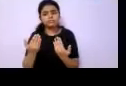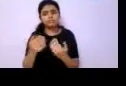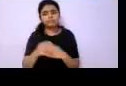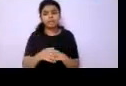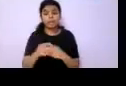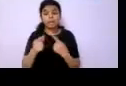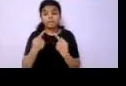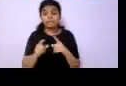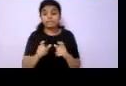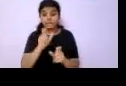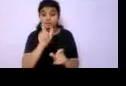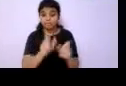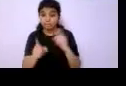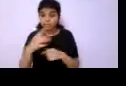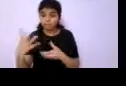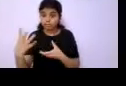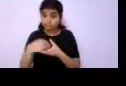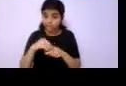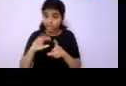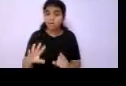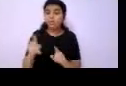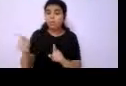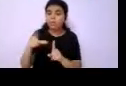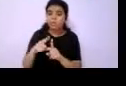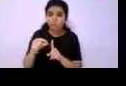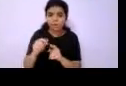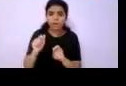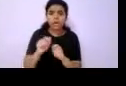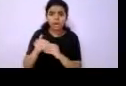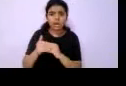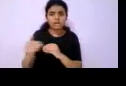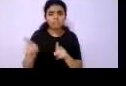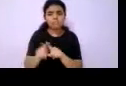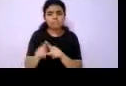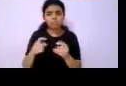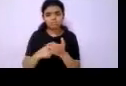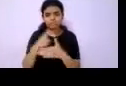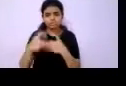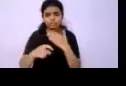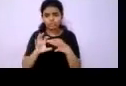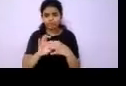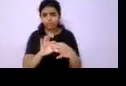due. Relationships which can transform,